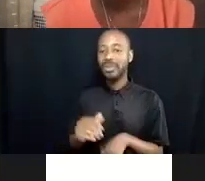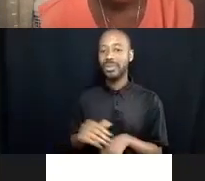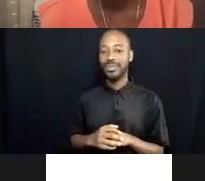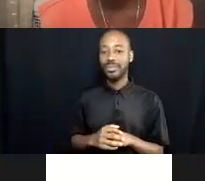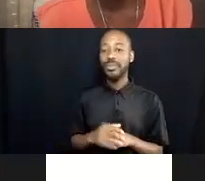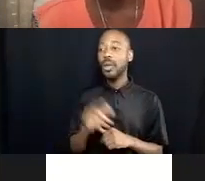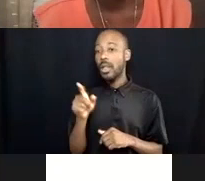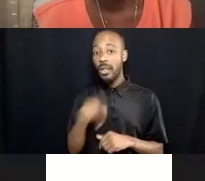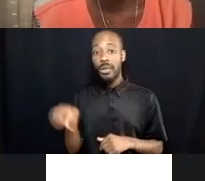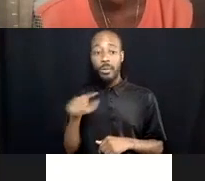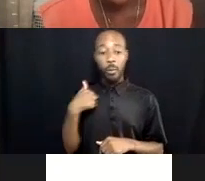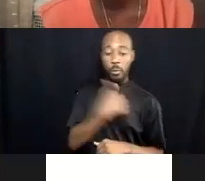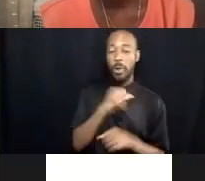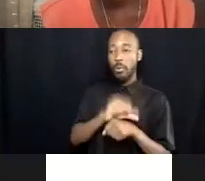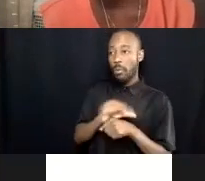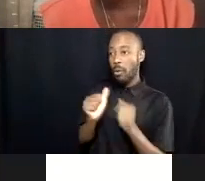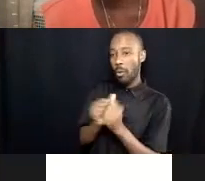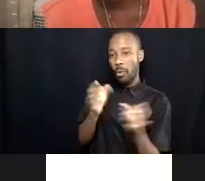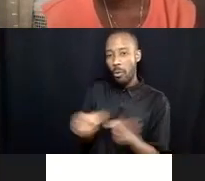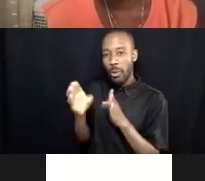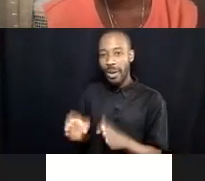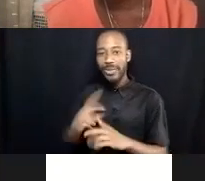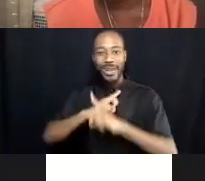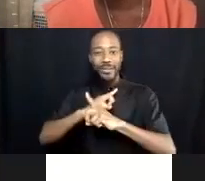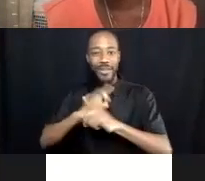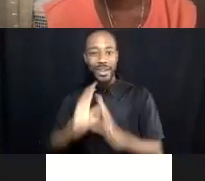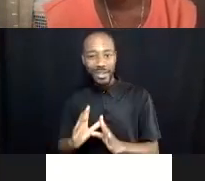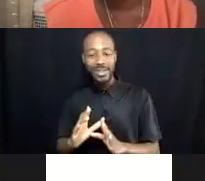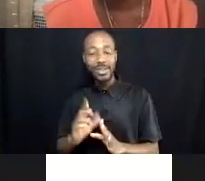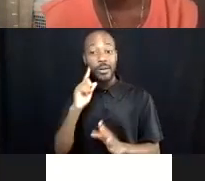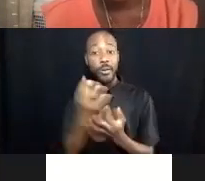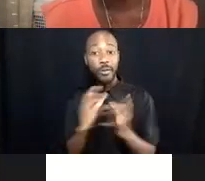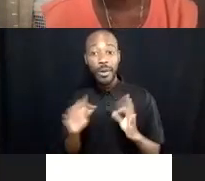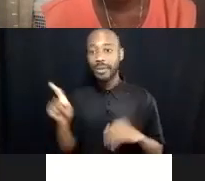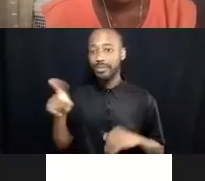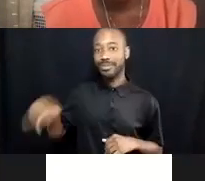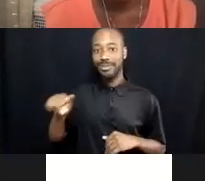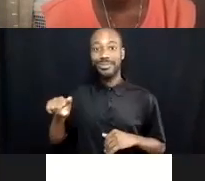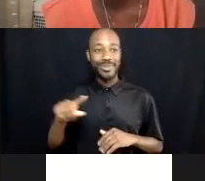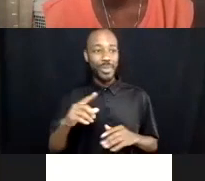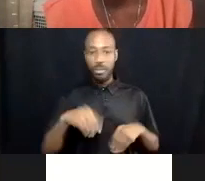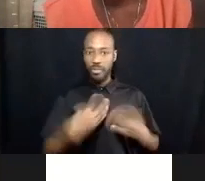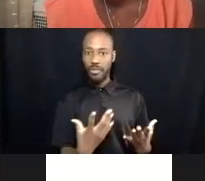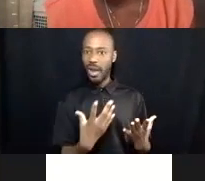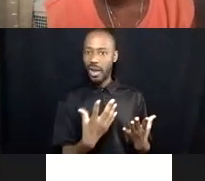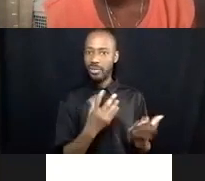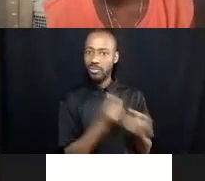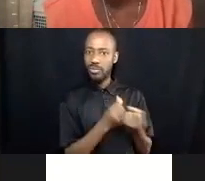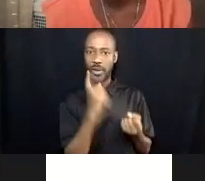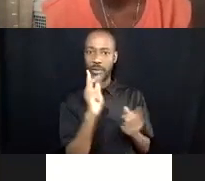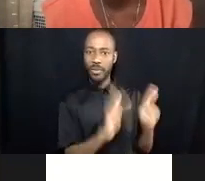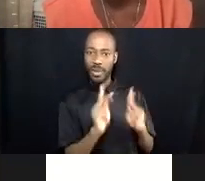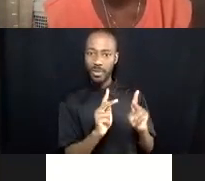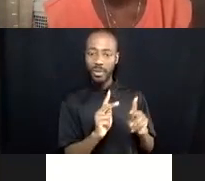defendants for free. And they provide support for folks. So we refer people to that program if